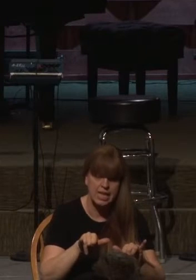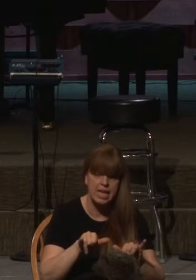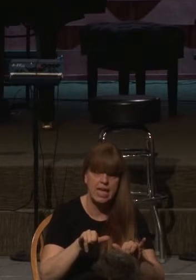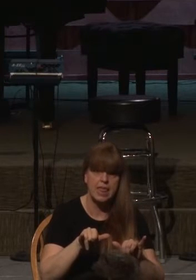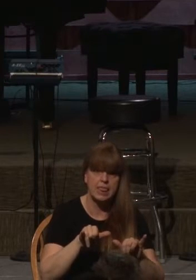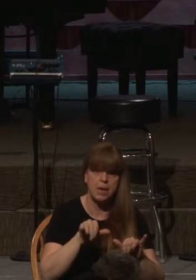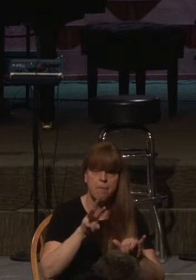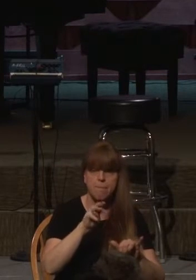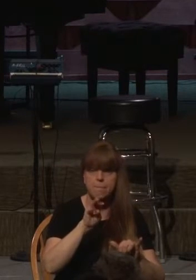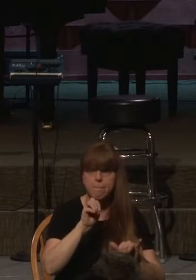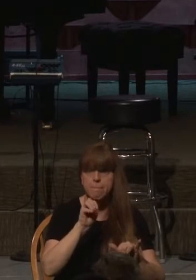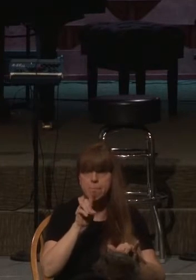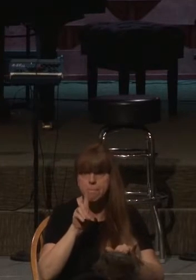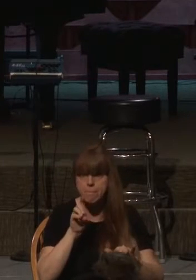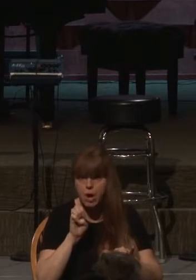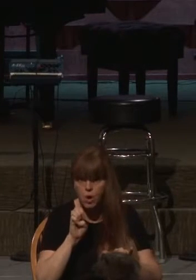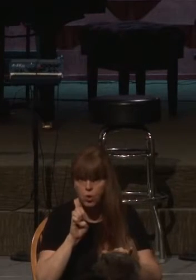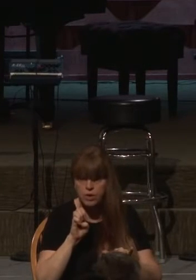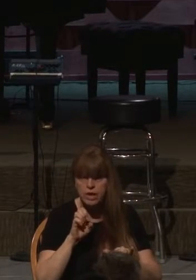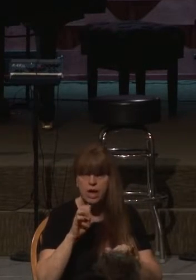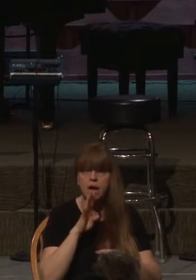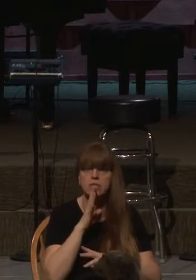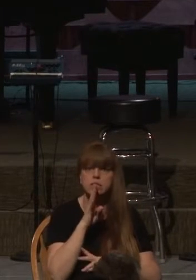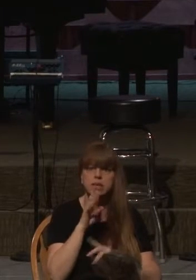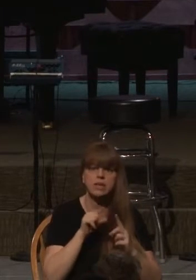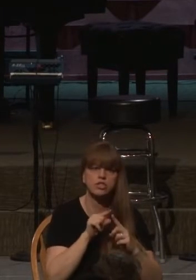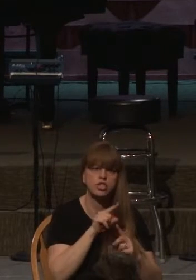which I am speaking to you from my heart.